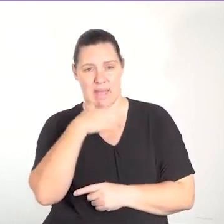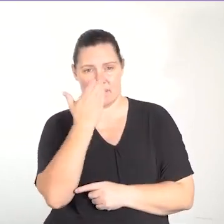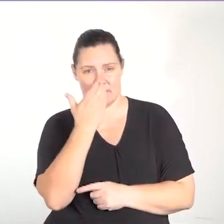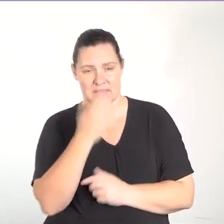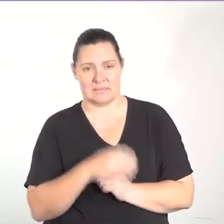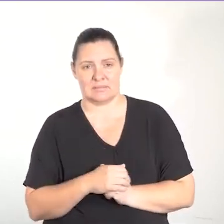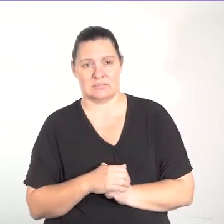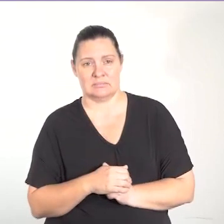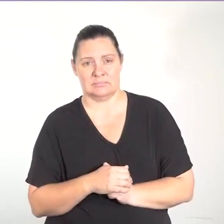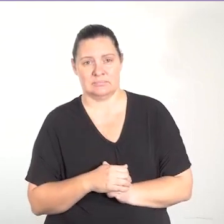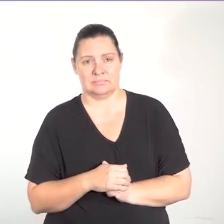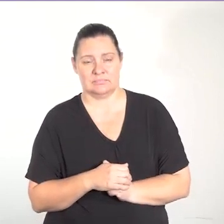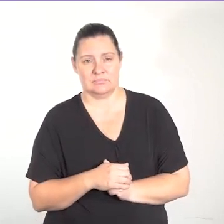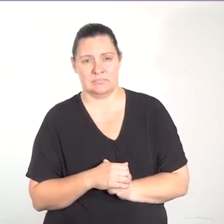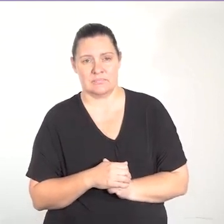apples